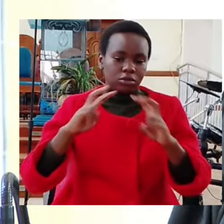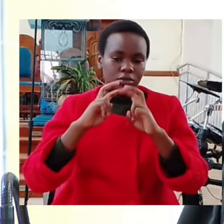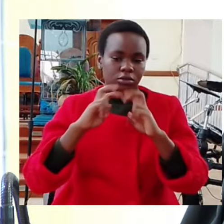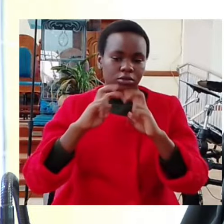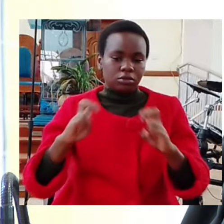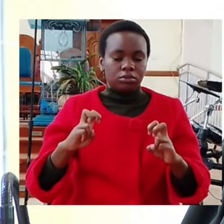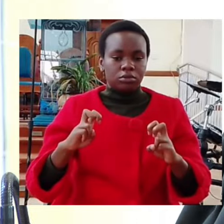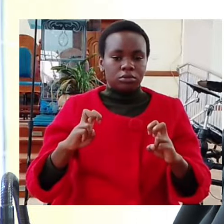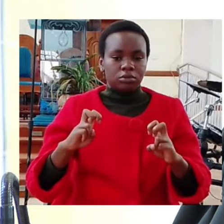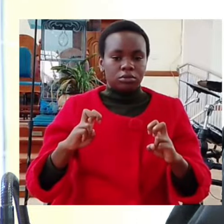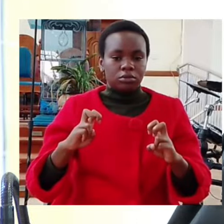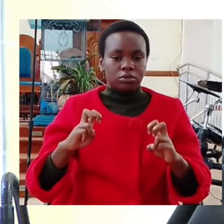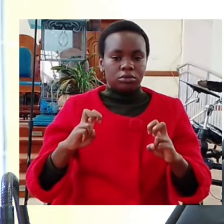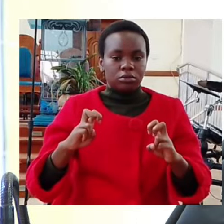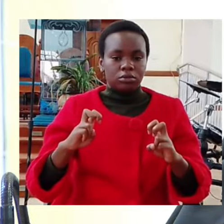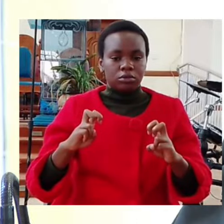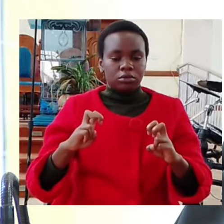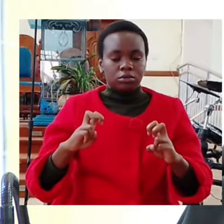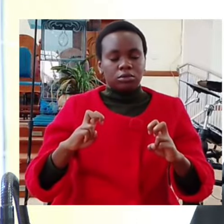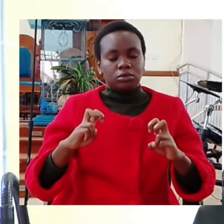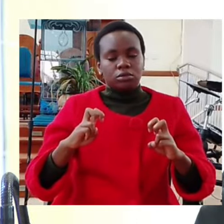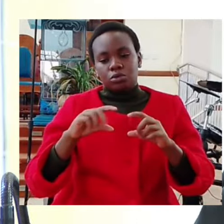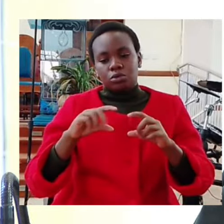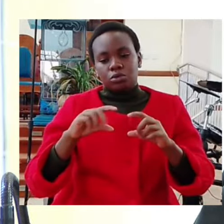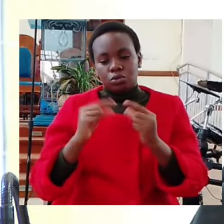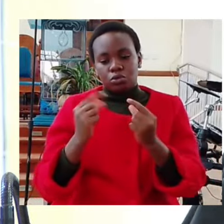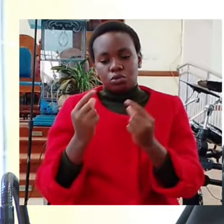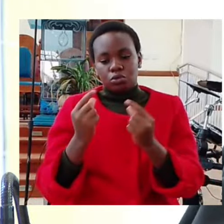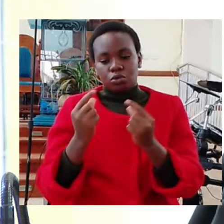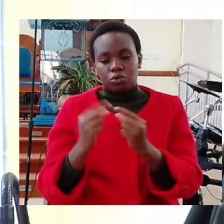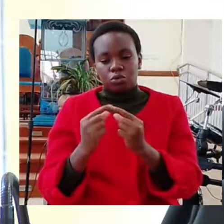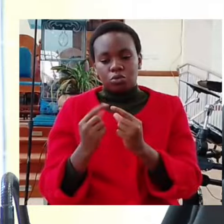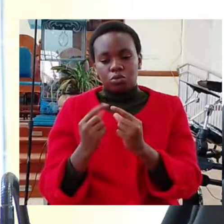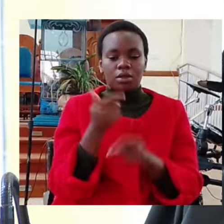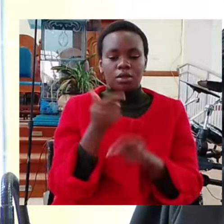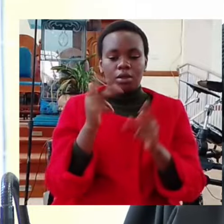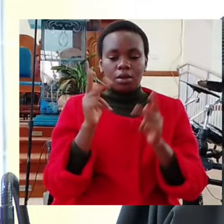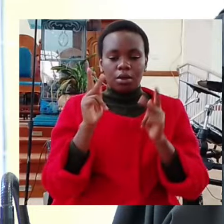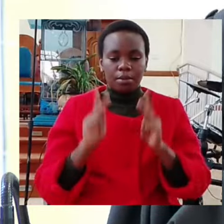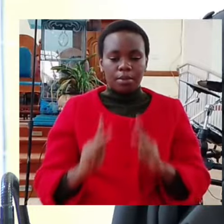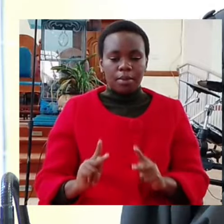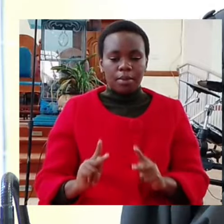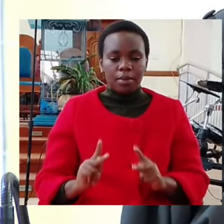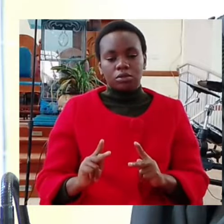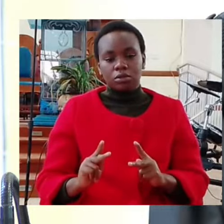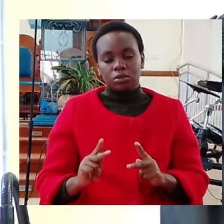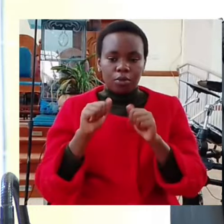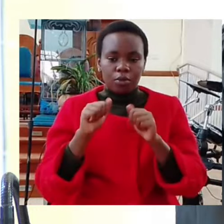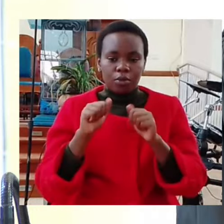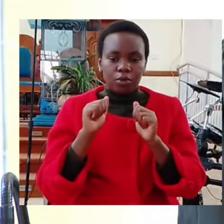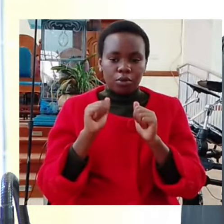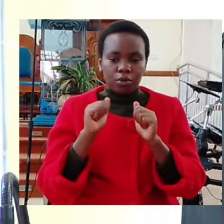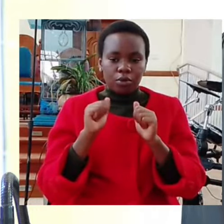congregation. Timodoria ore na igweta, nimodoria waikaraga hahathe, aka notice he